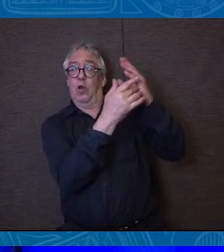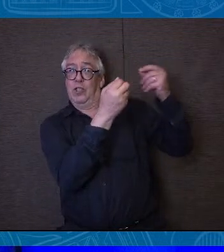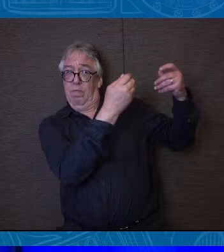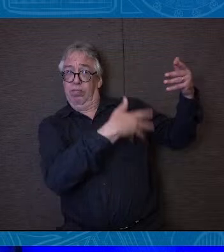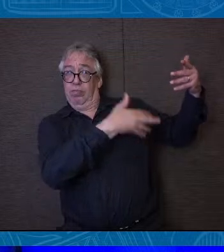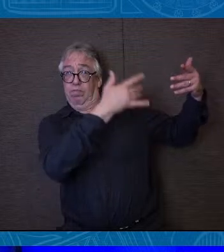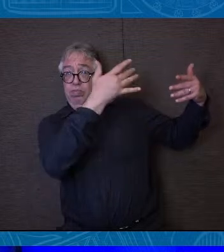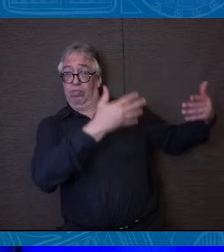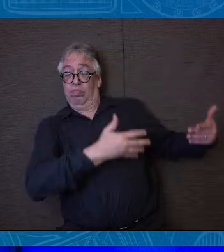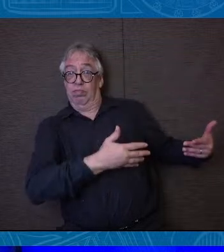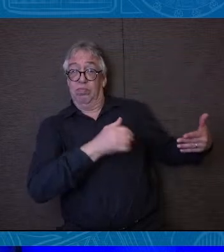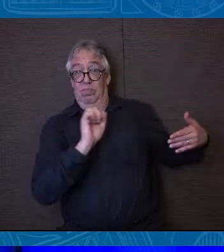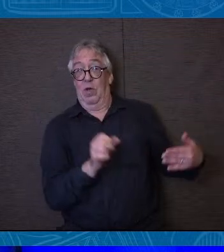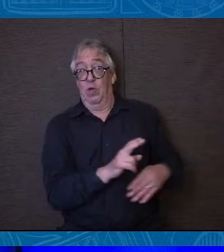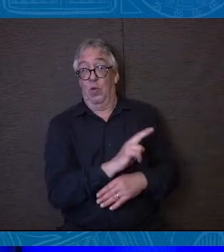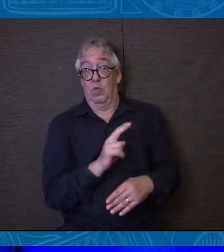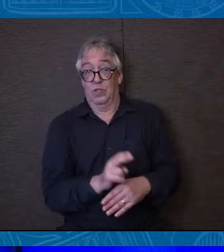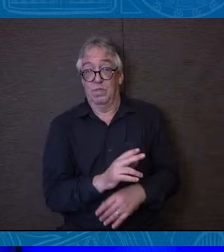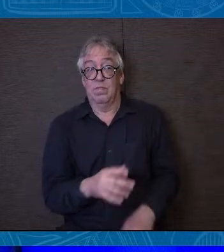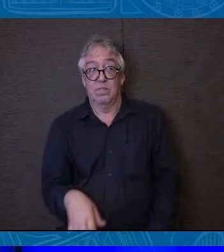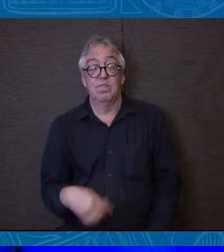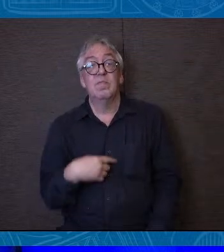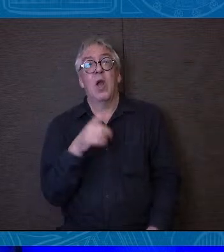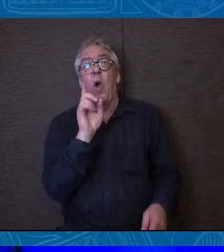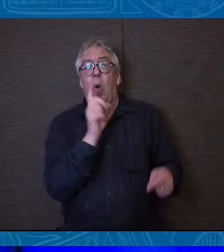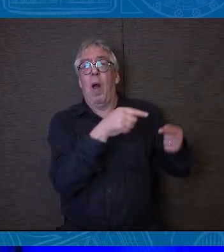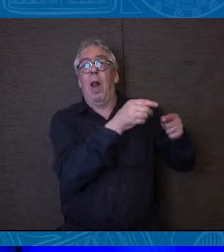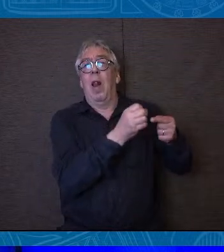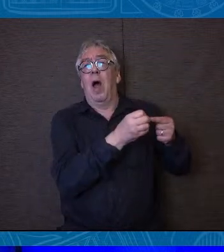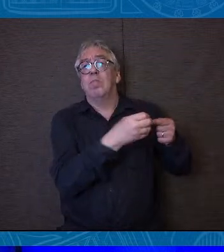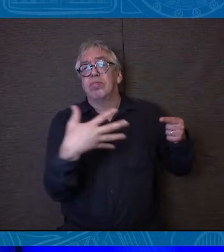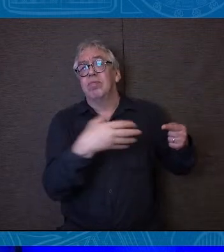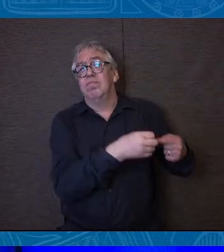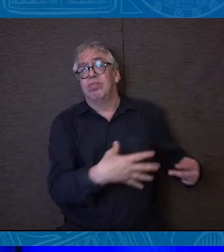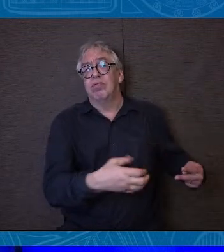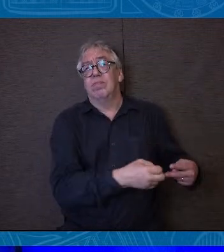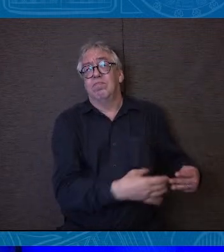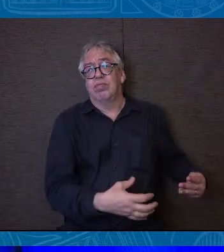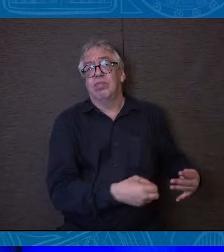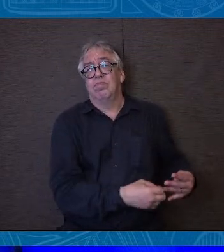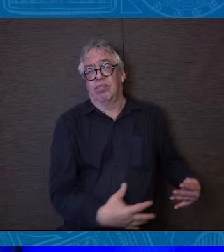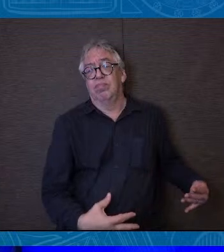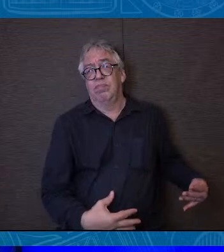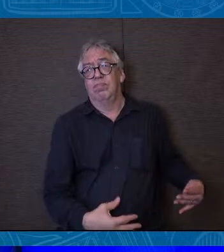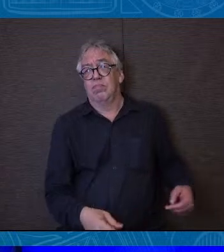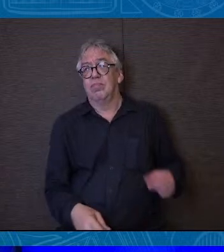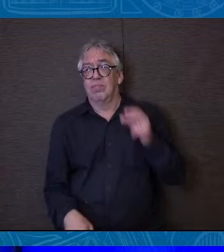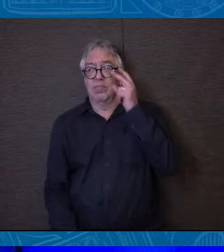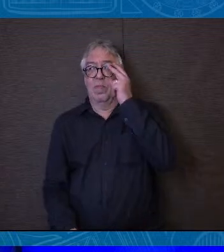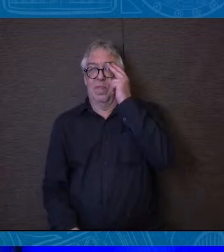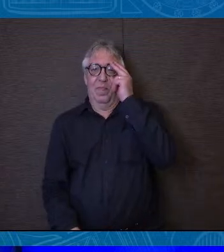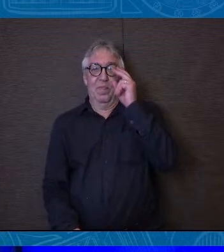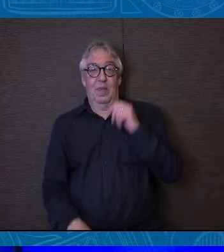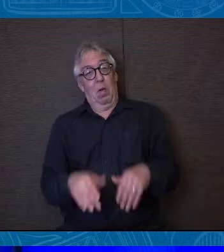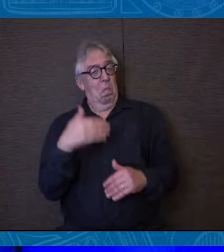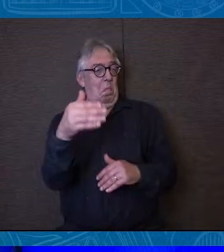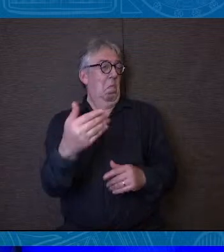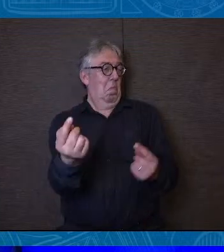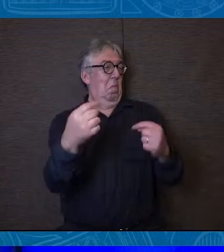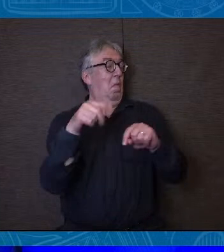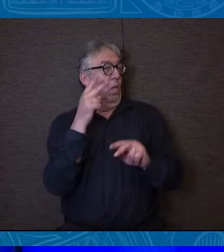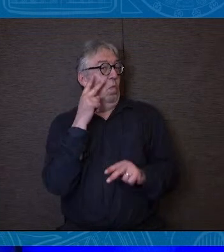of course, we will have explanation on all of these during our panel discussion as well. So stay tuned on this.